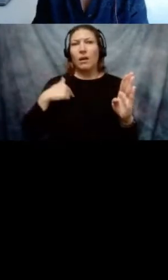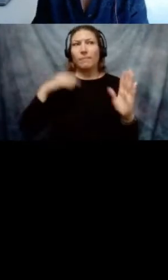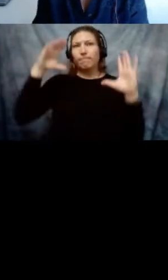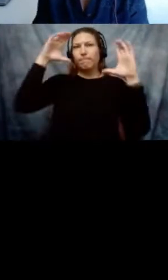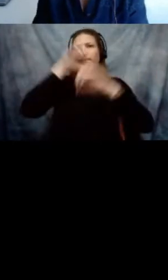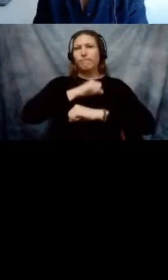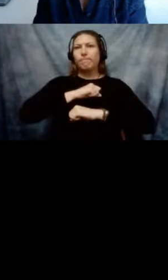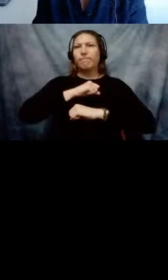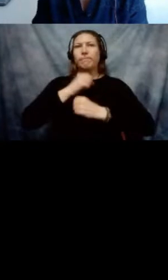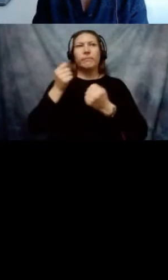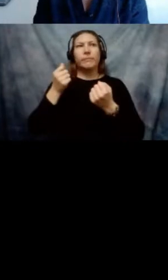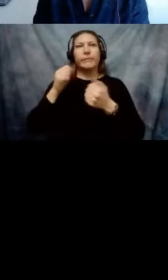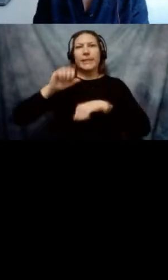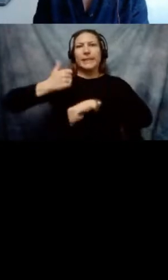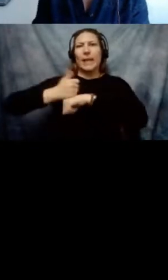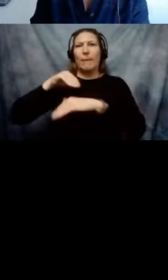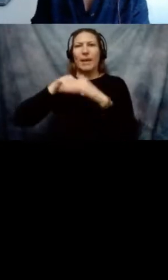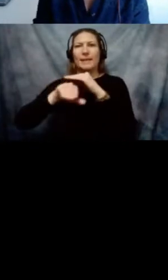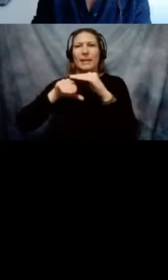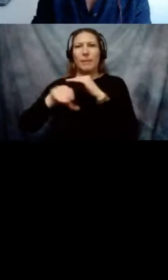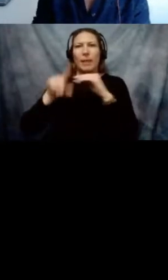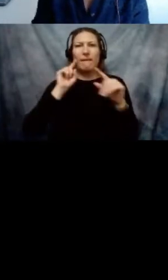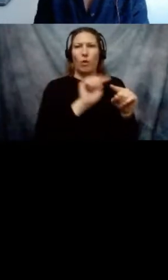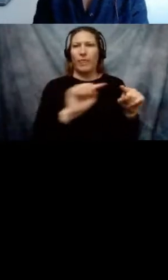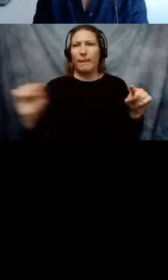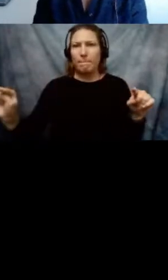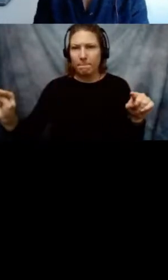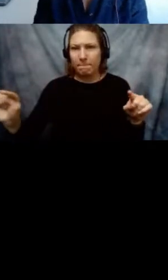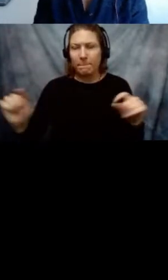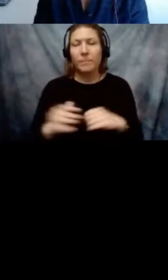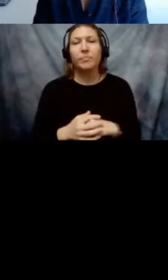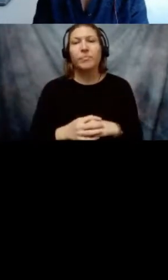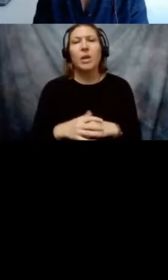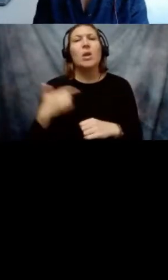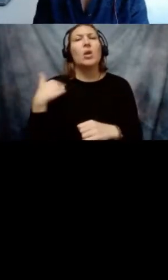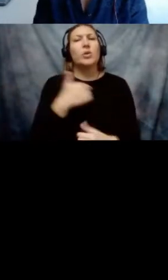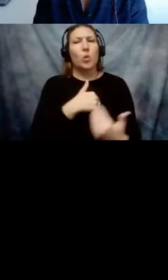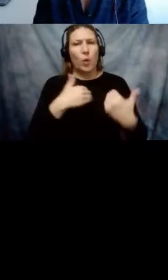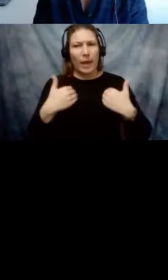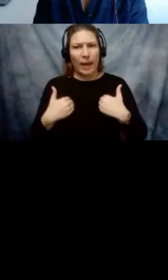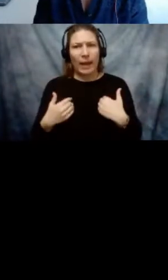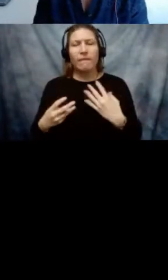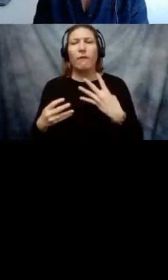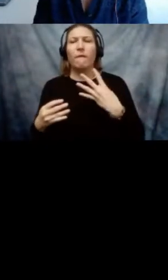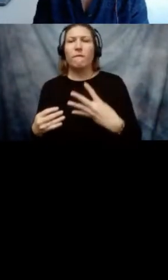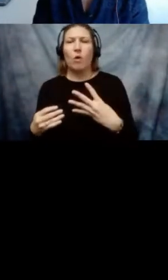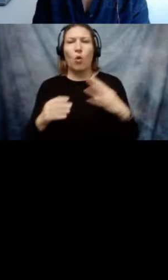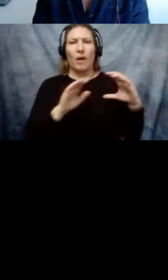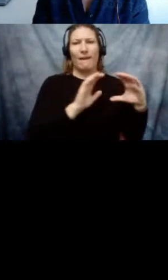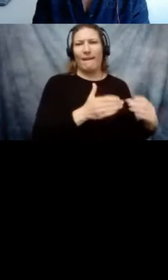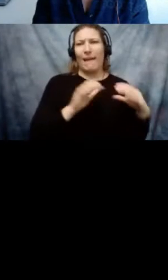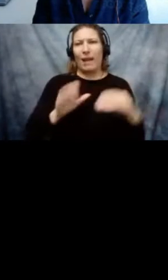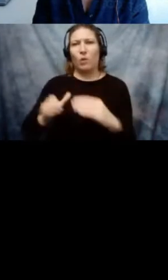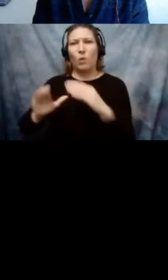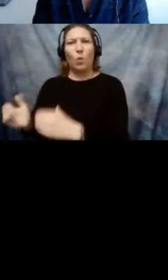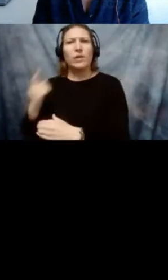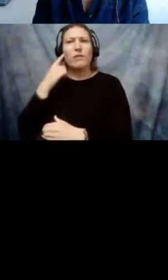4 categories, which for ease we divide digital accessibility into. And those are